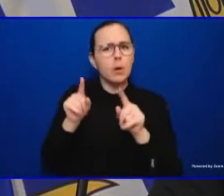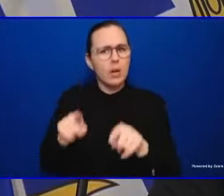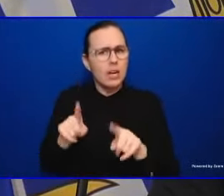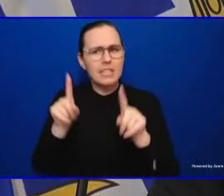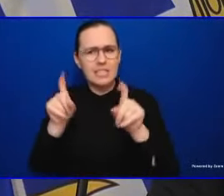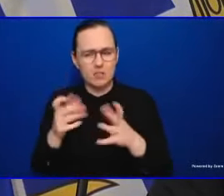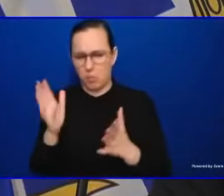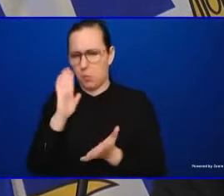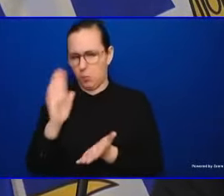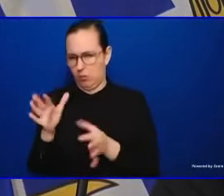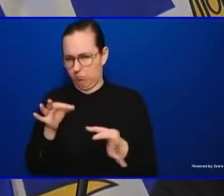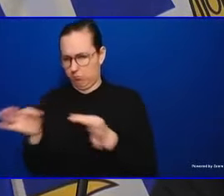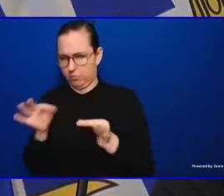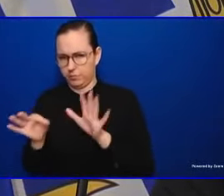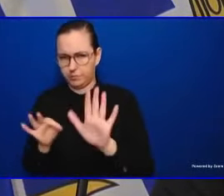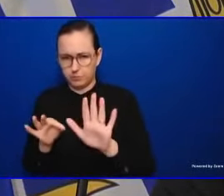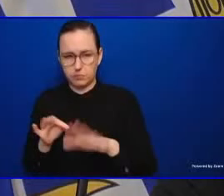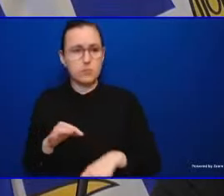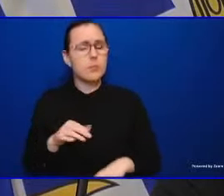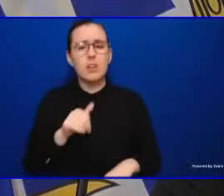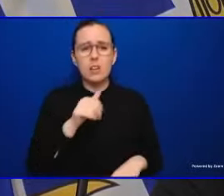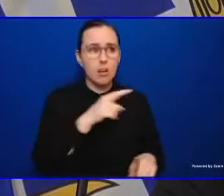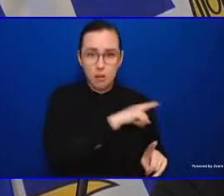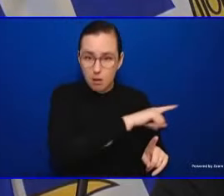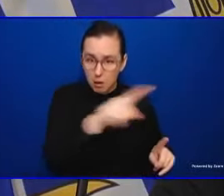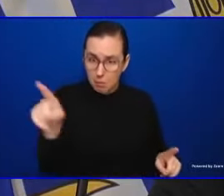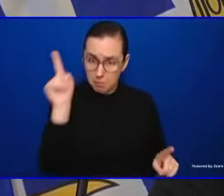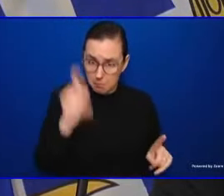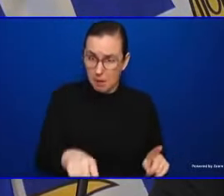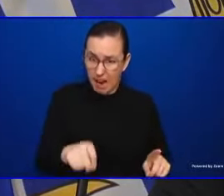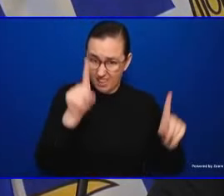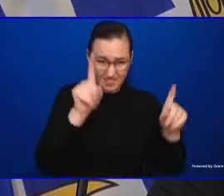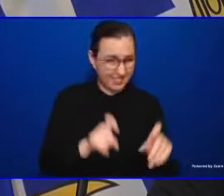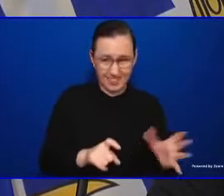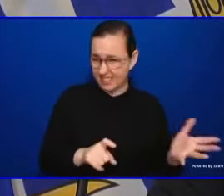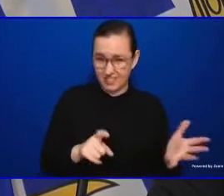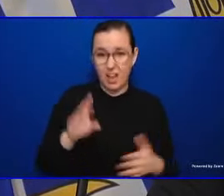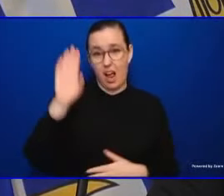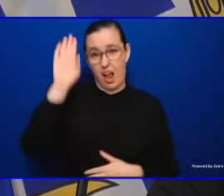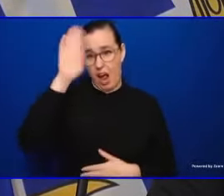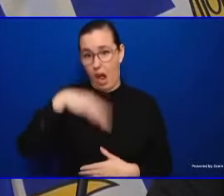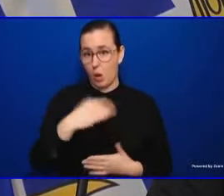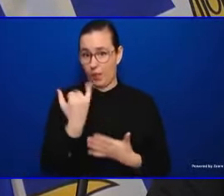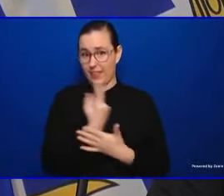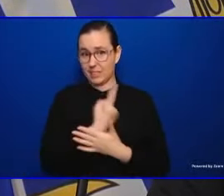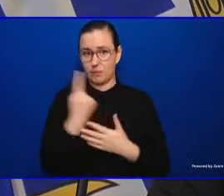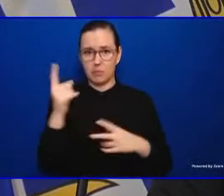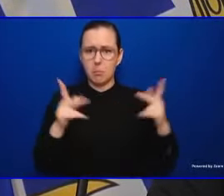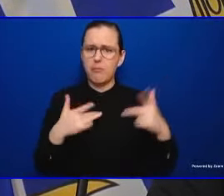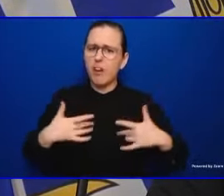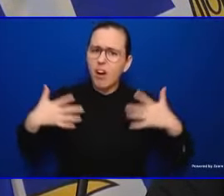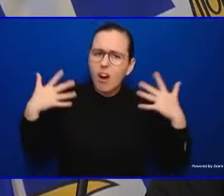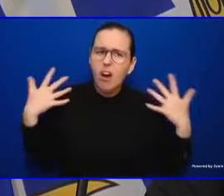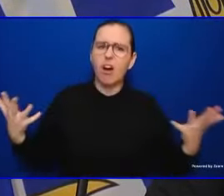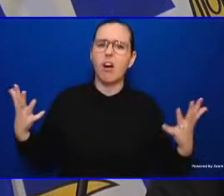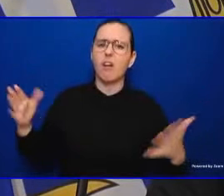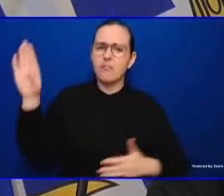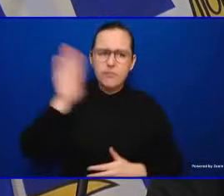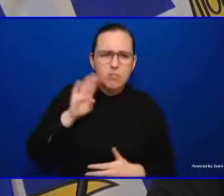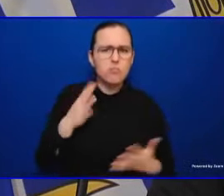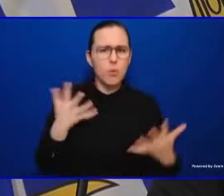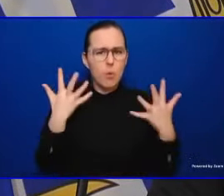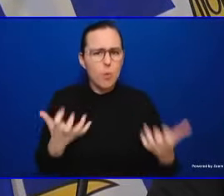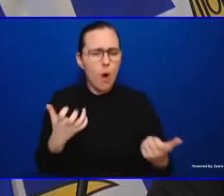and taking that out on healthcare workers in our testing centers. Please know that we have a